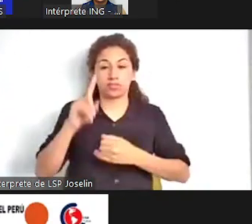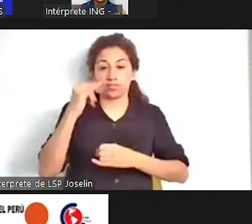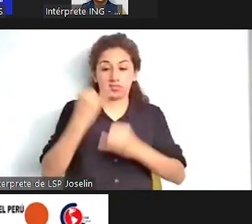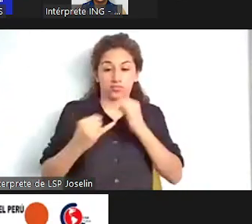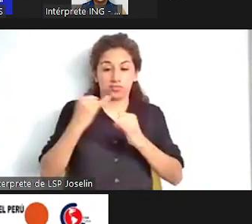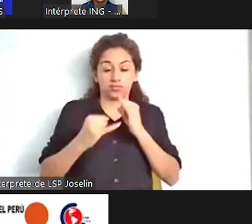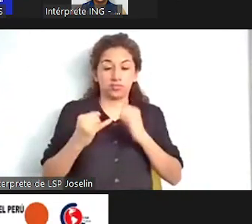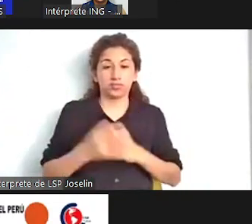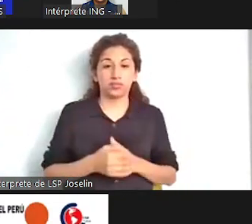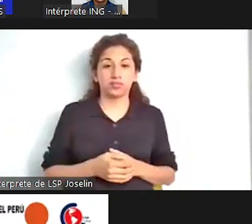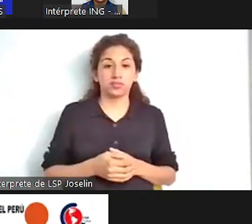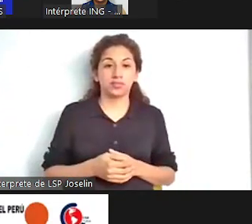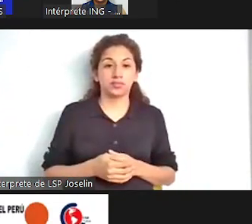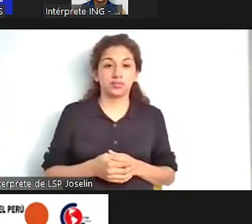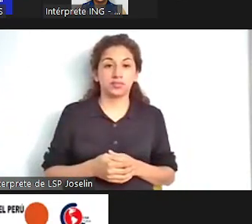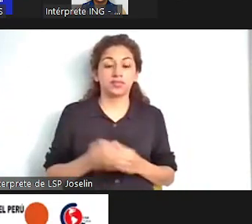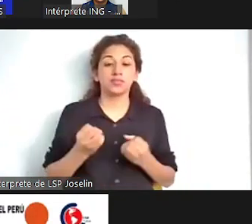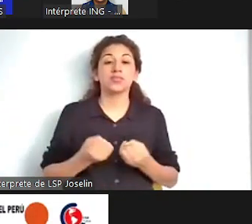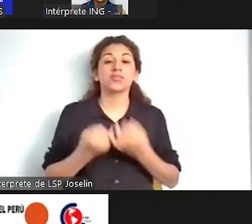evolution